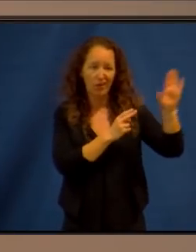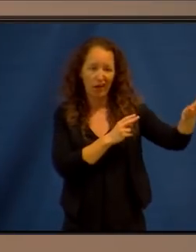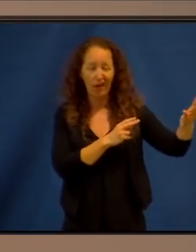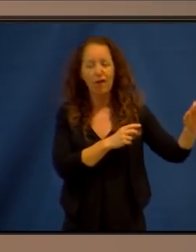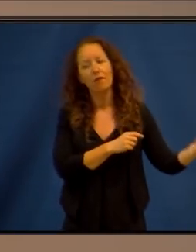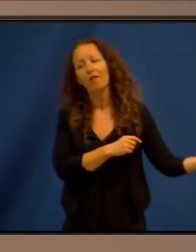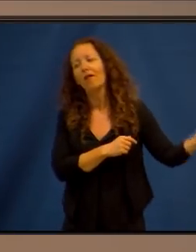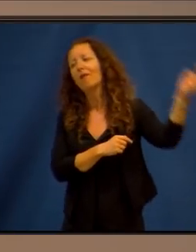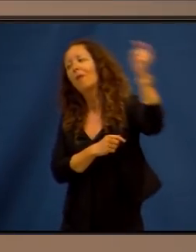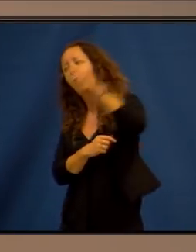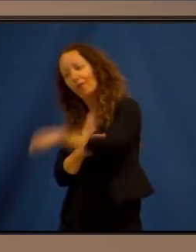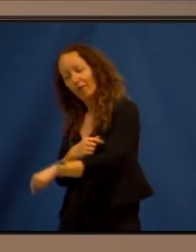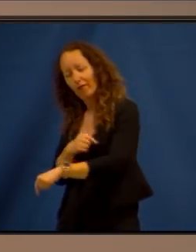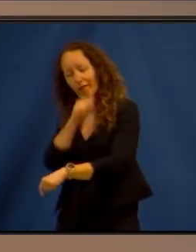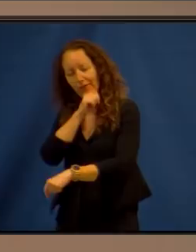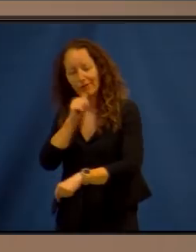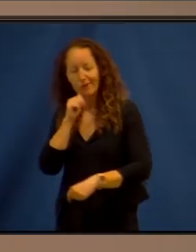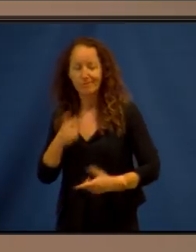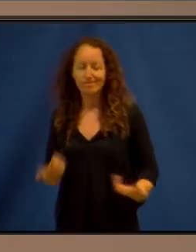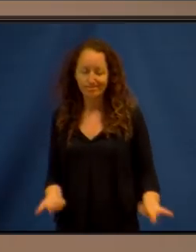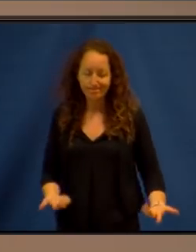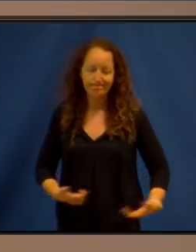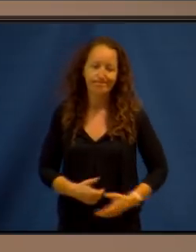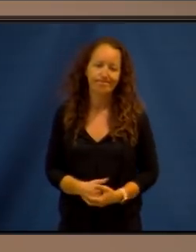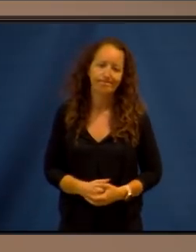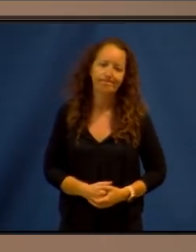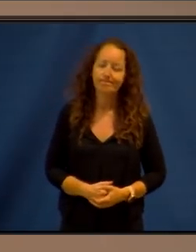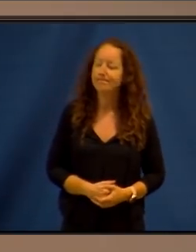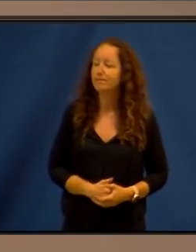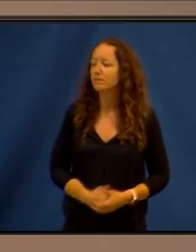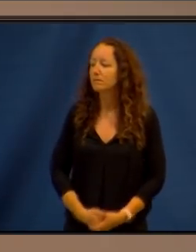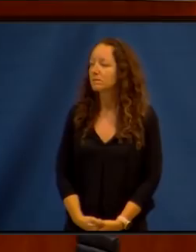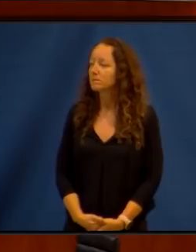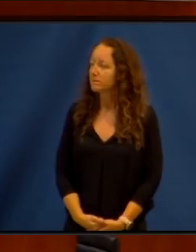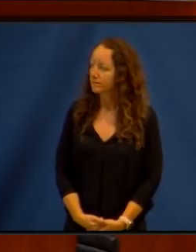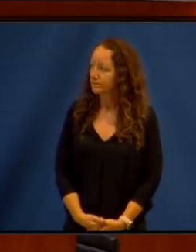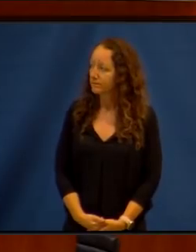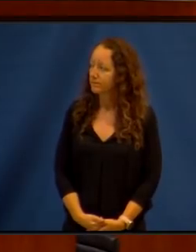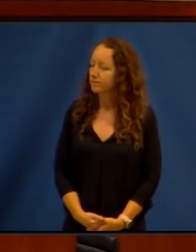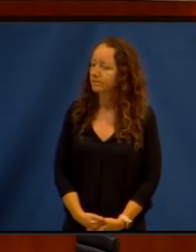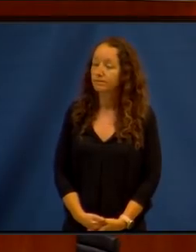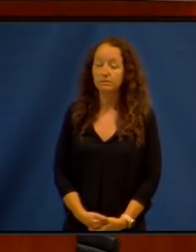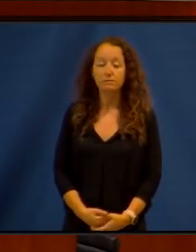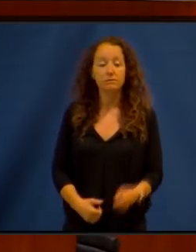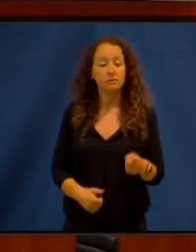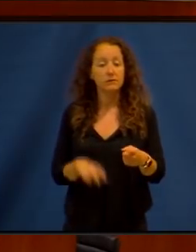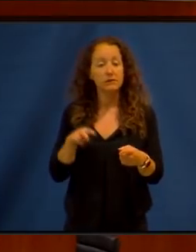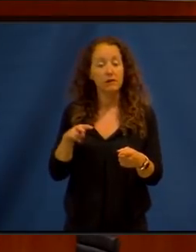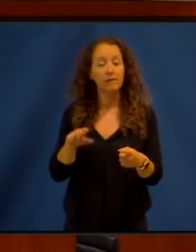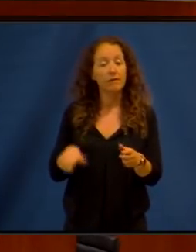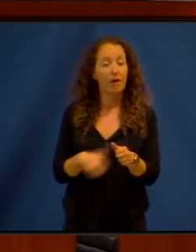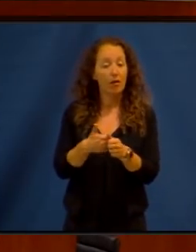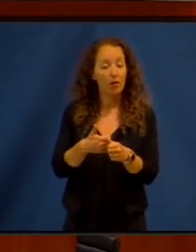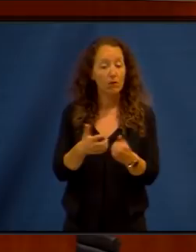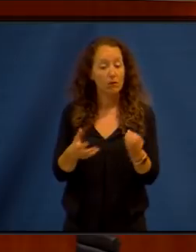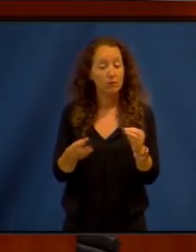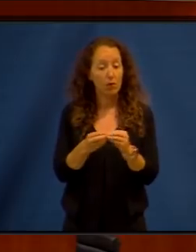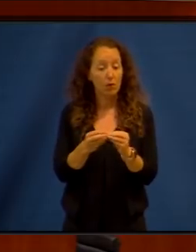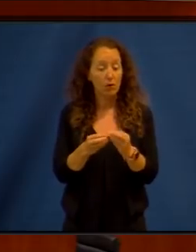and their parks over there. All right. Does Harold have another follow-up?